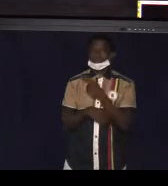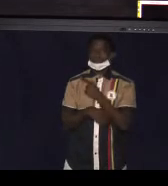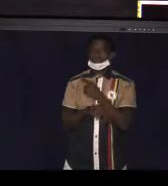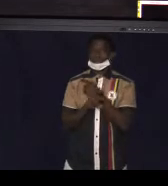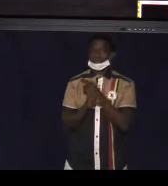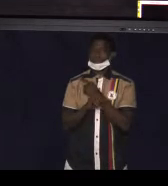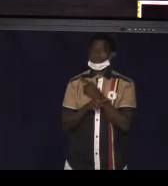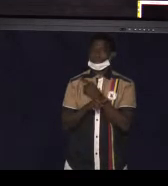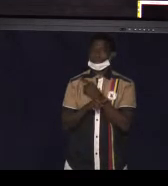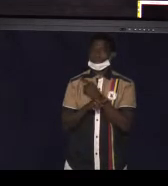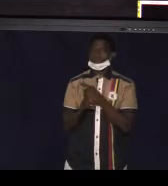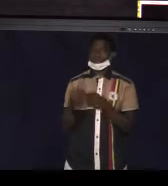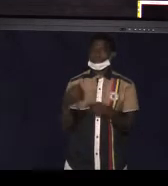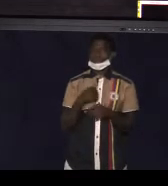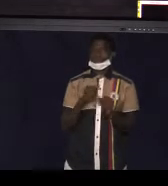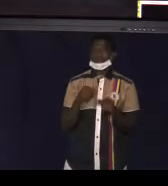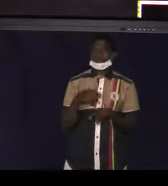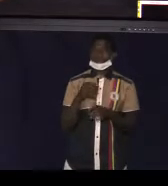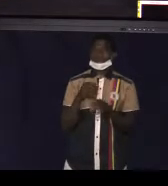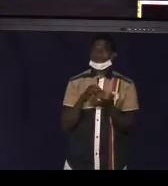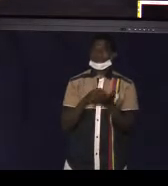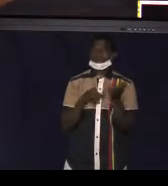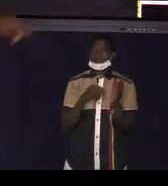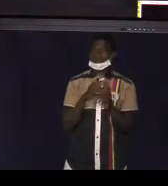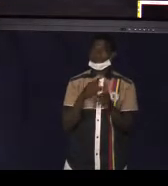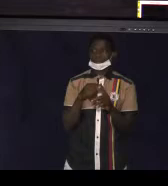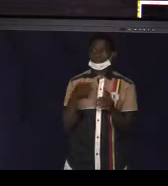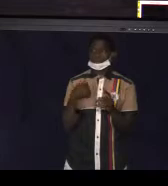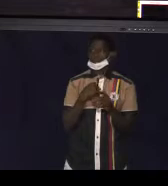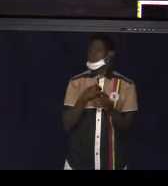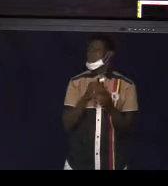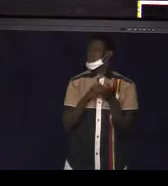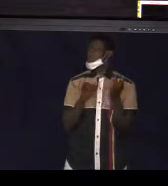1000 milliliters. Now we can subtract, and when we subtract